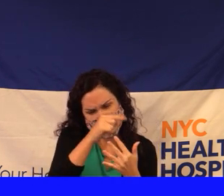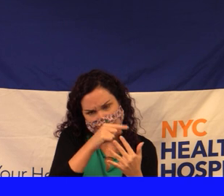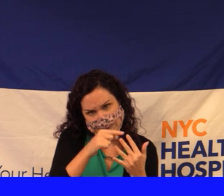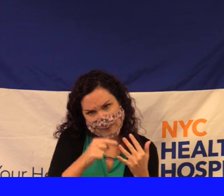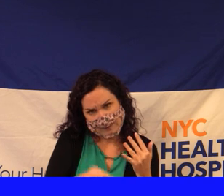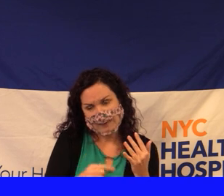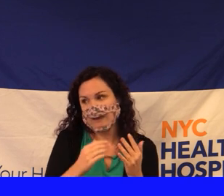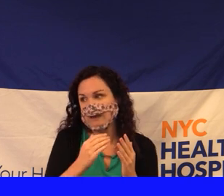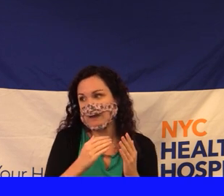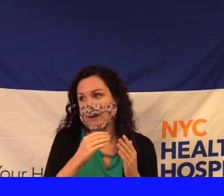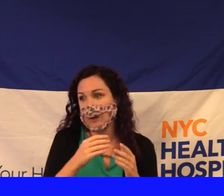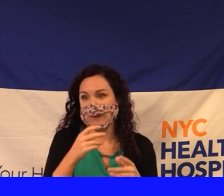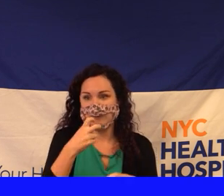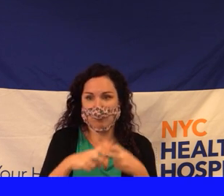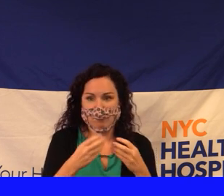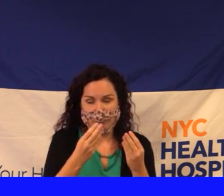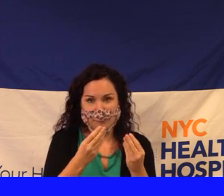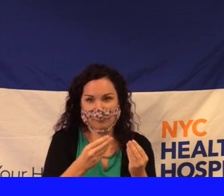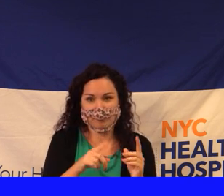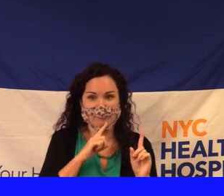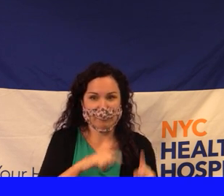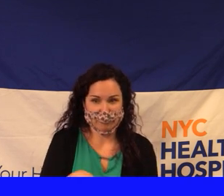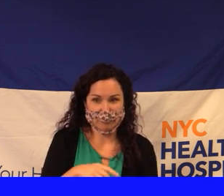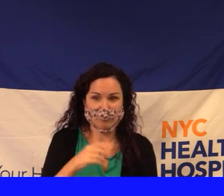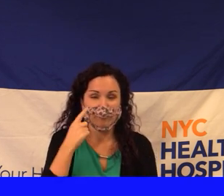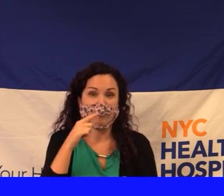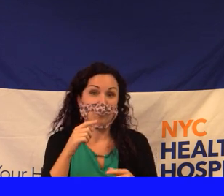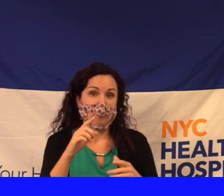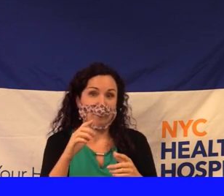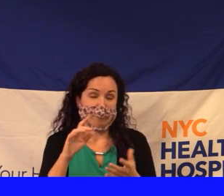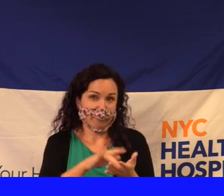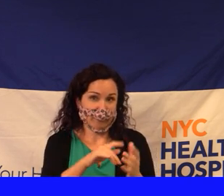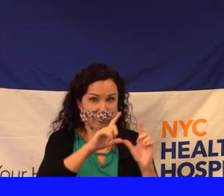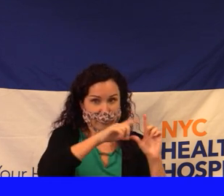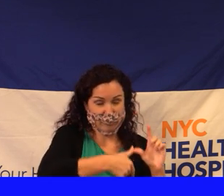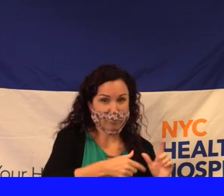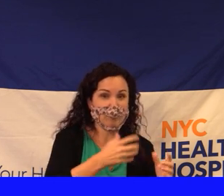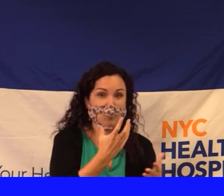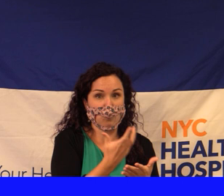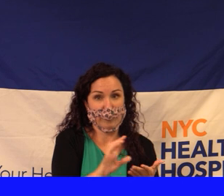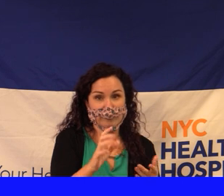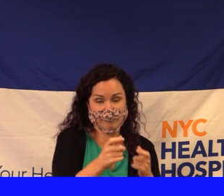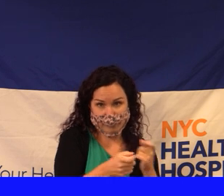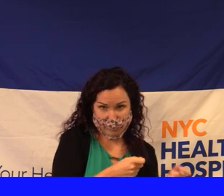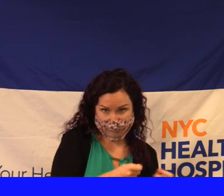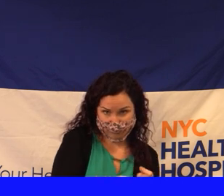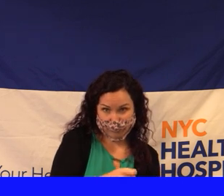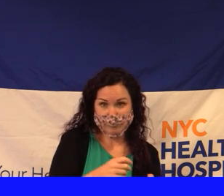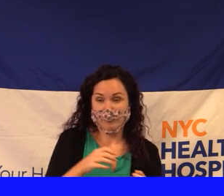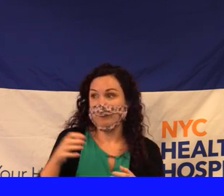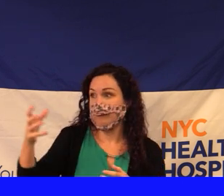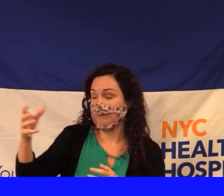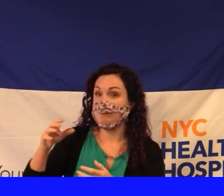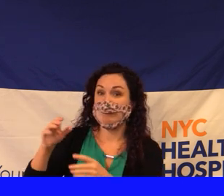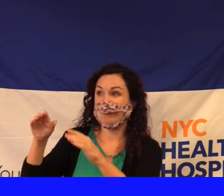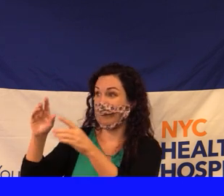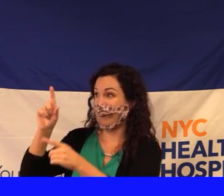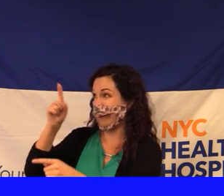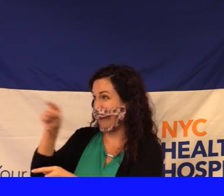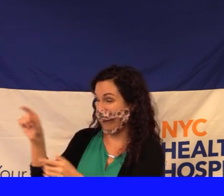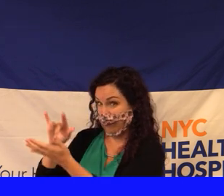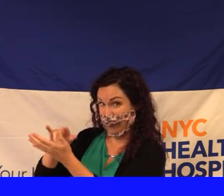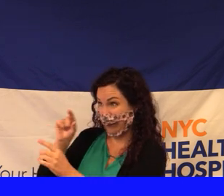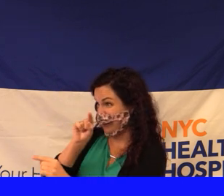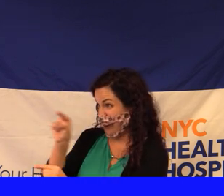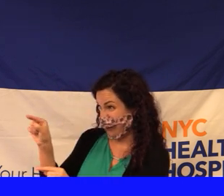potential solving for our pharmacy. So for example, expired medication waste management. So that's pulling expired medications off of our